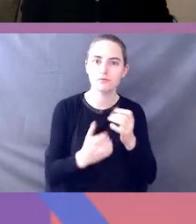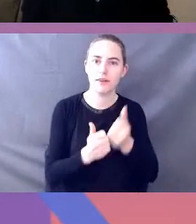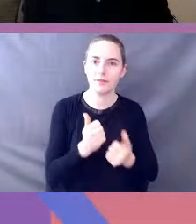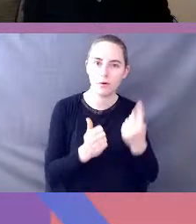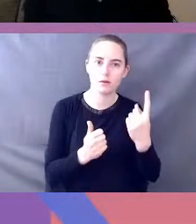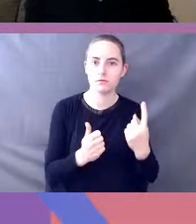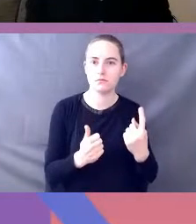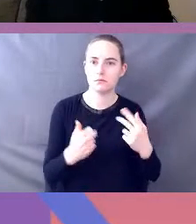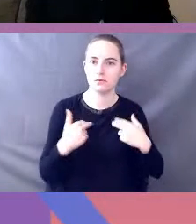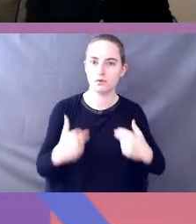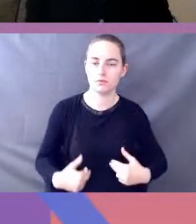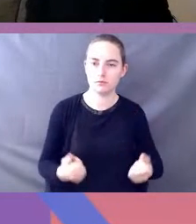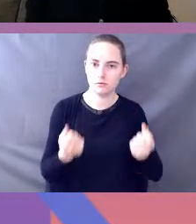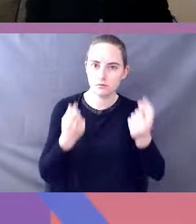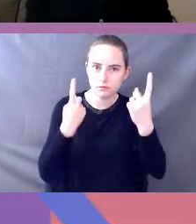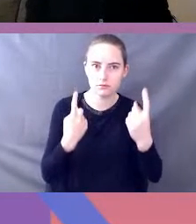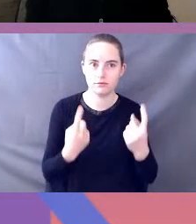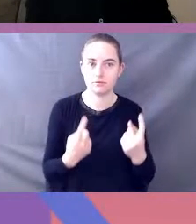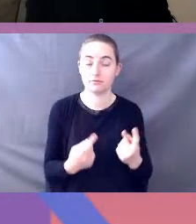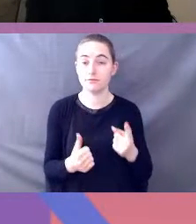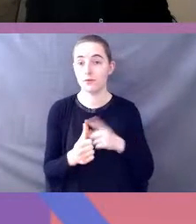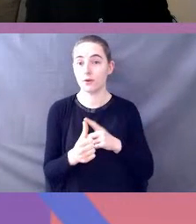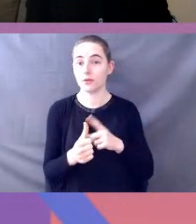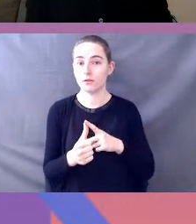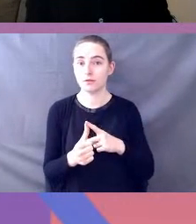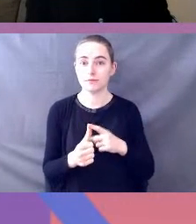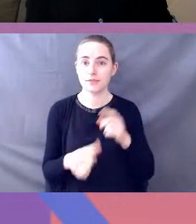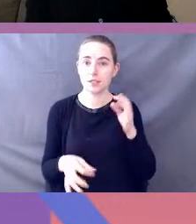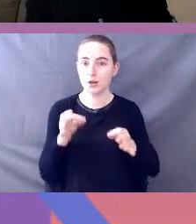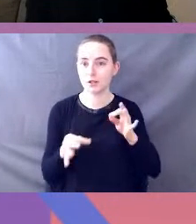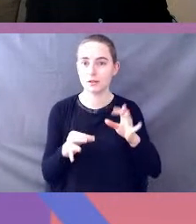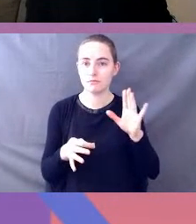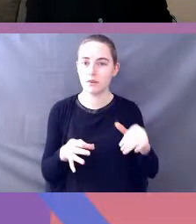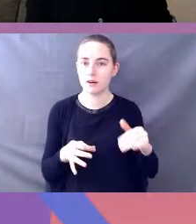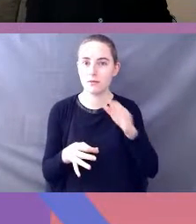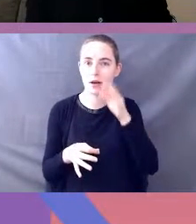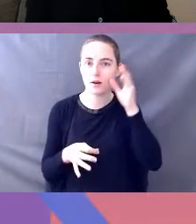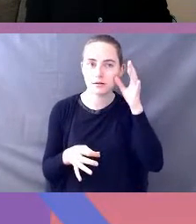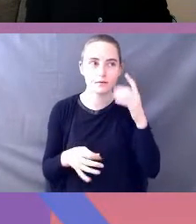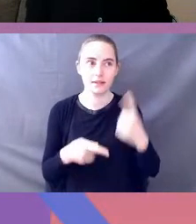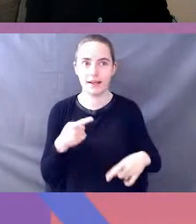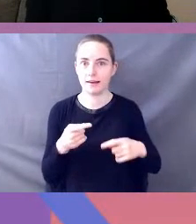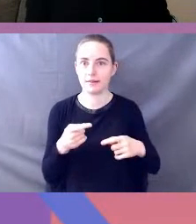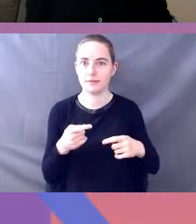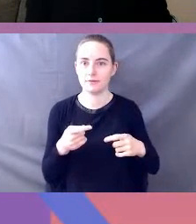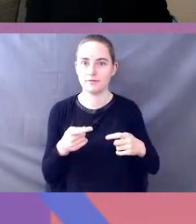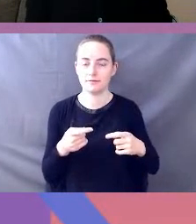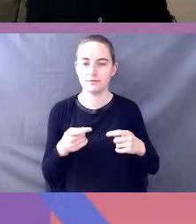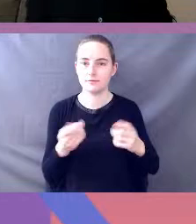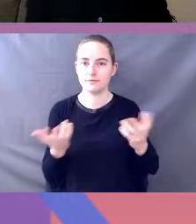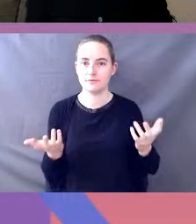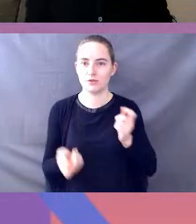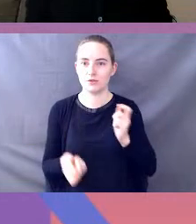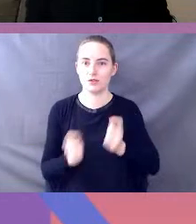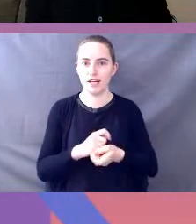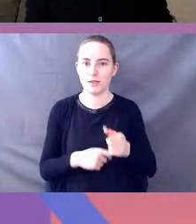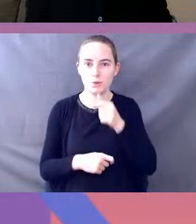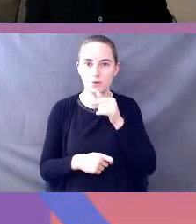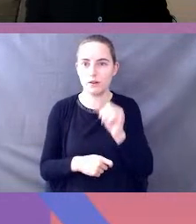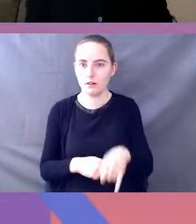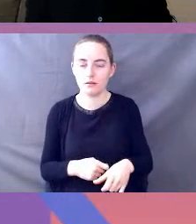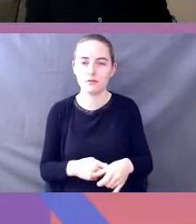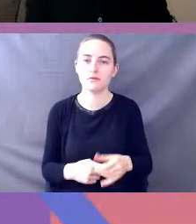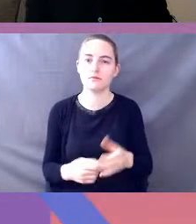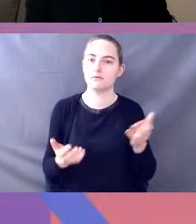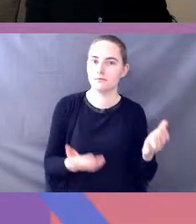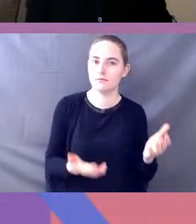color. That's number one. And my clothes, I guess, are masculine clothes. So if I walk in a room,